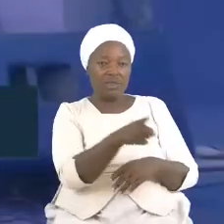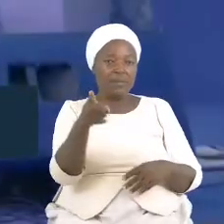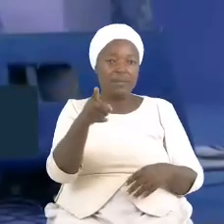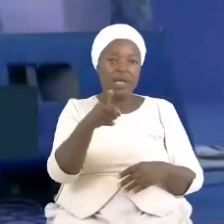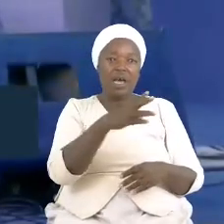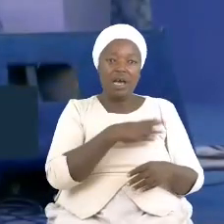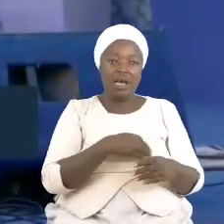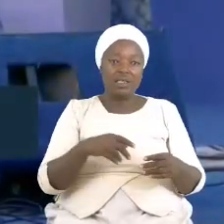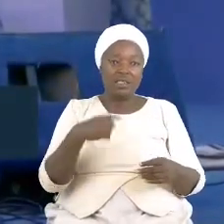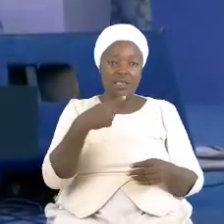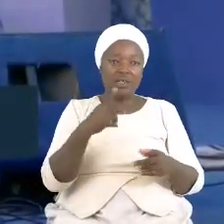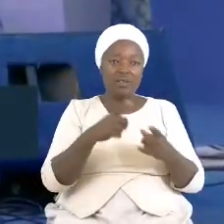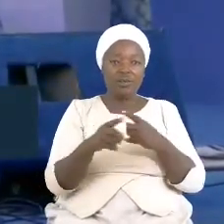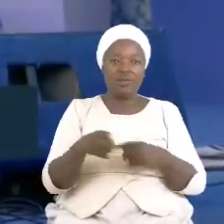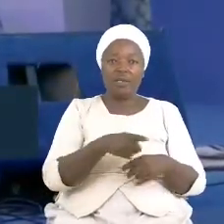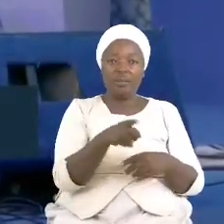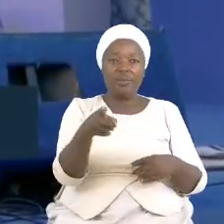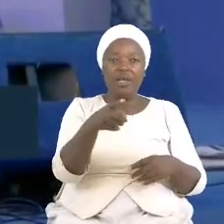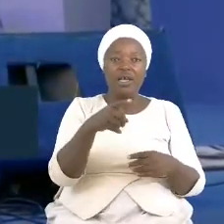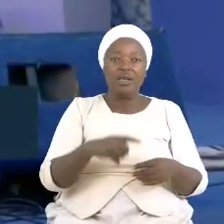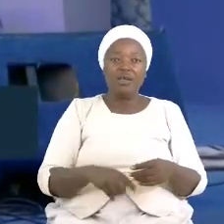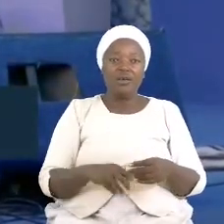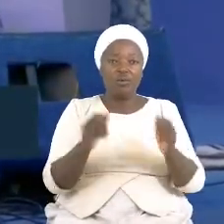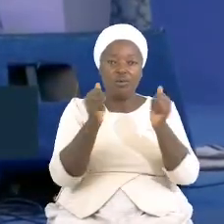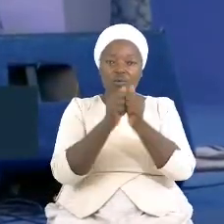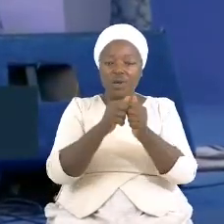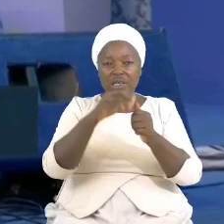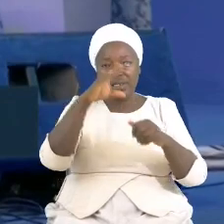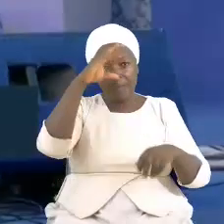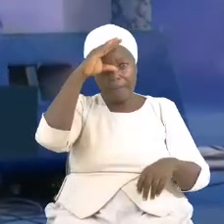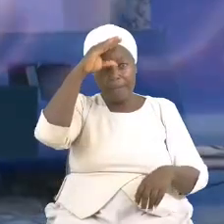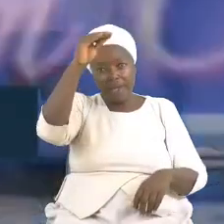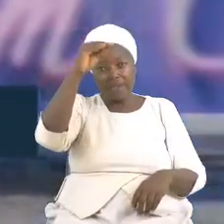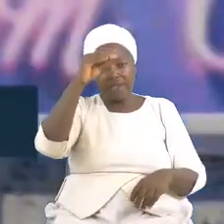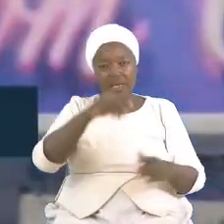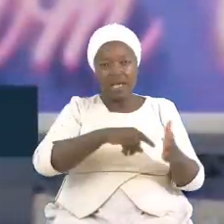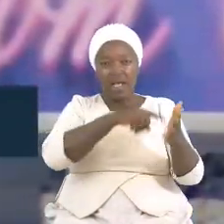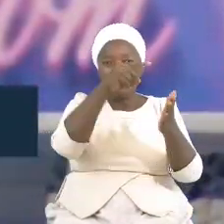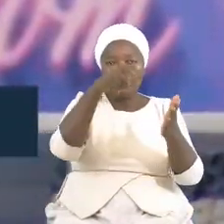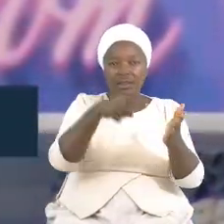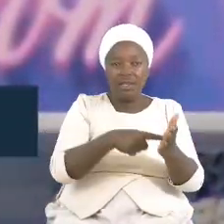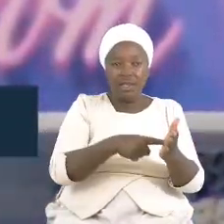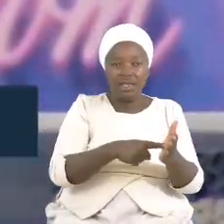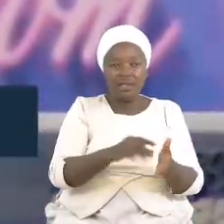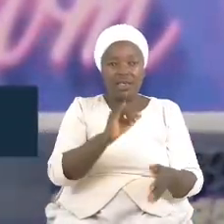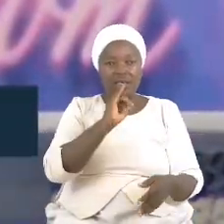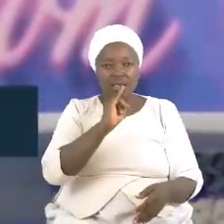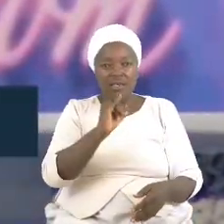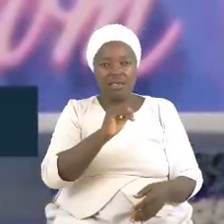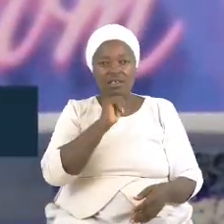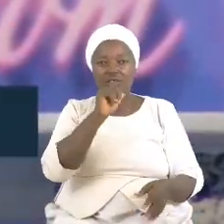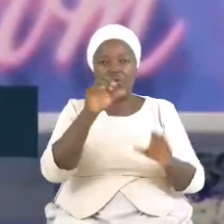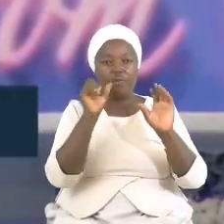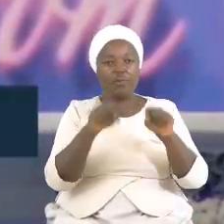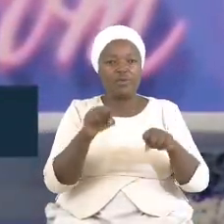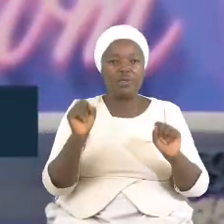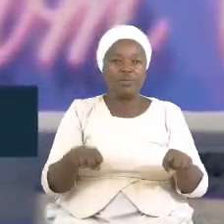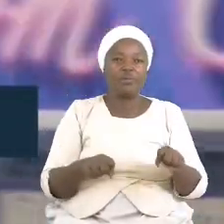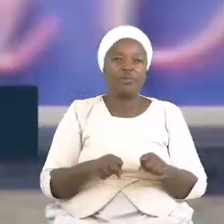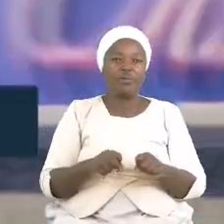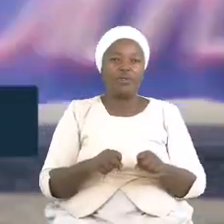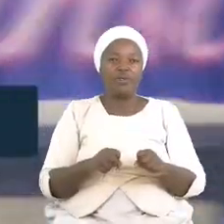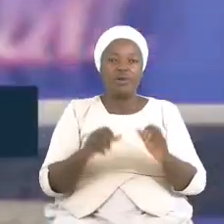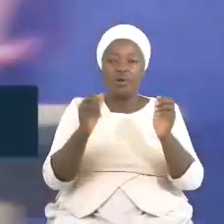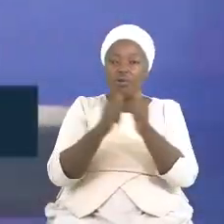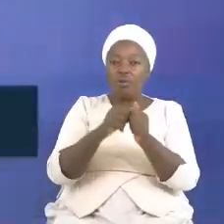said unto them, "With men this is impossible. With